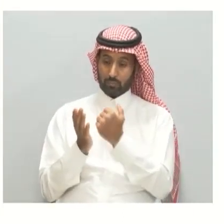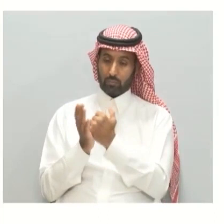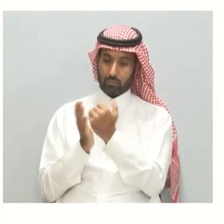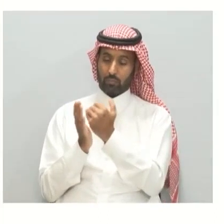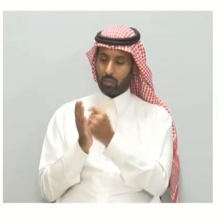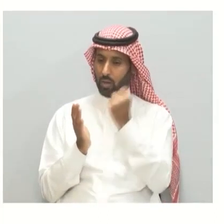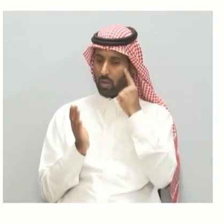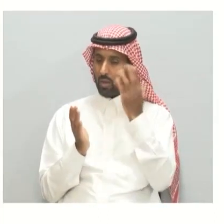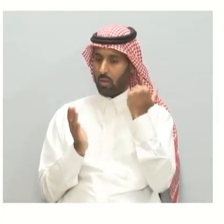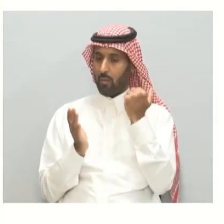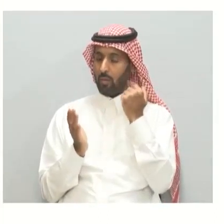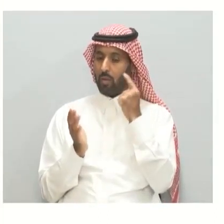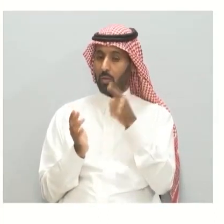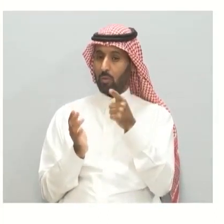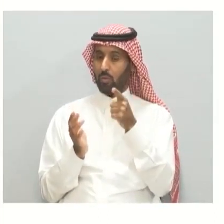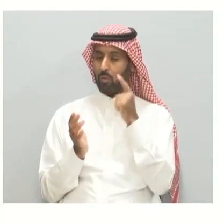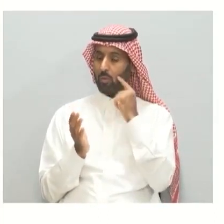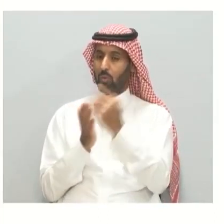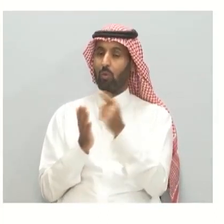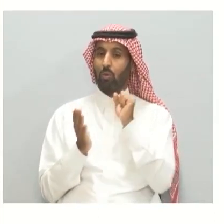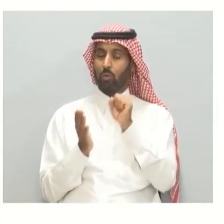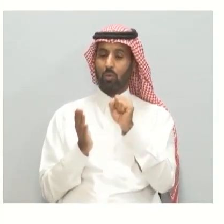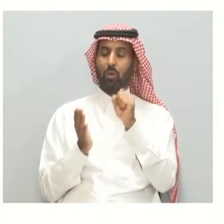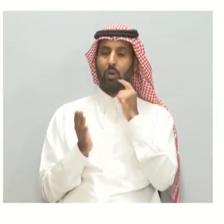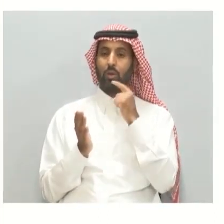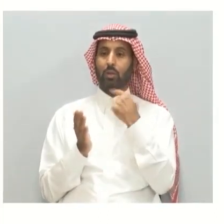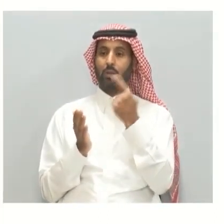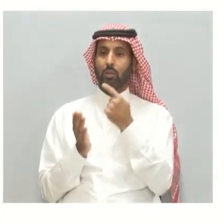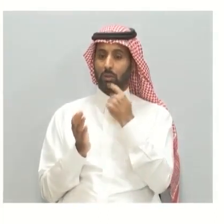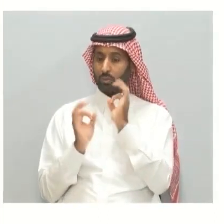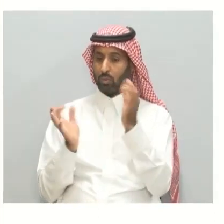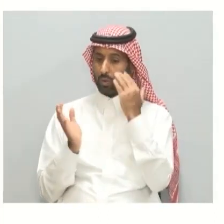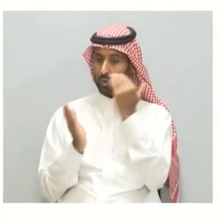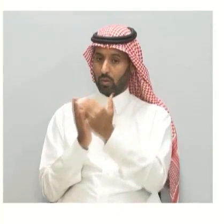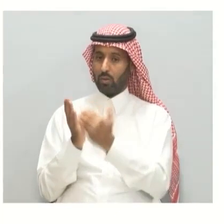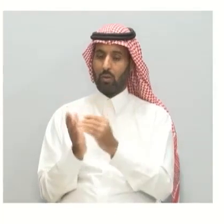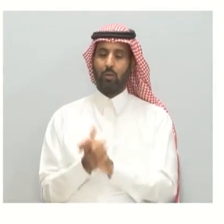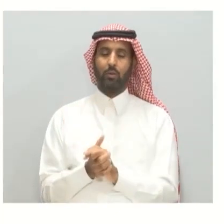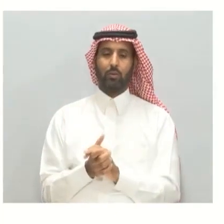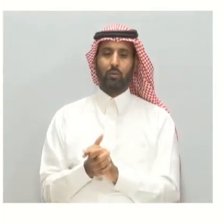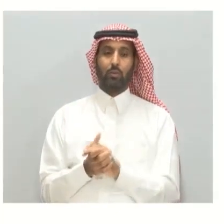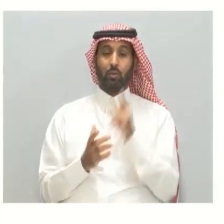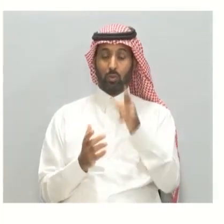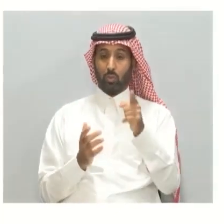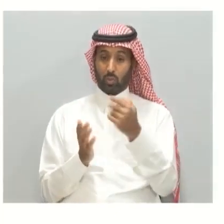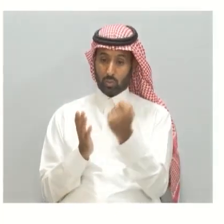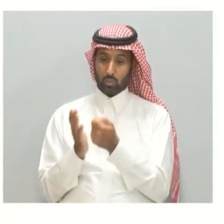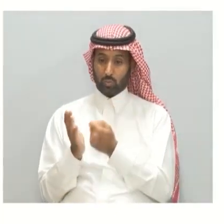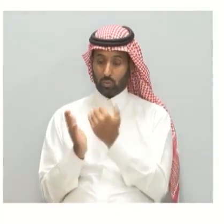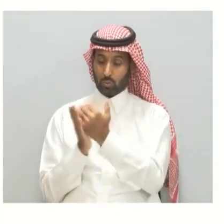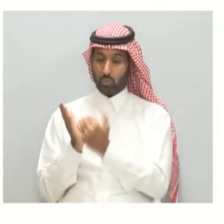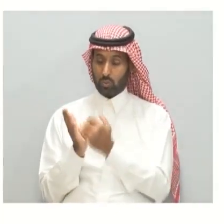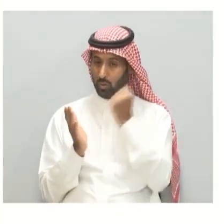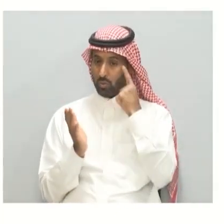And remember that it is your essay and your voice needs to come through. Remember, this is your essay and this is